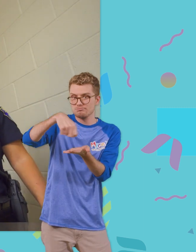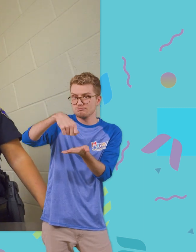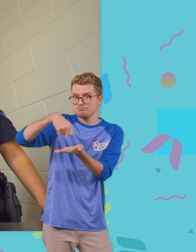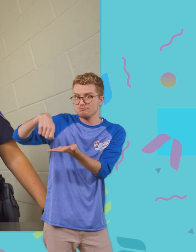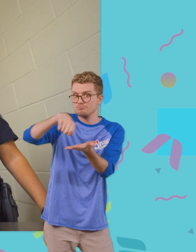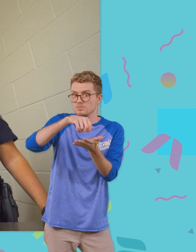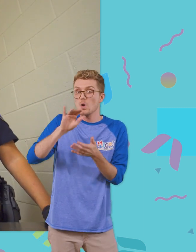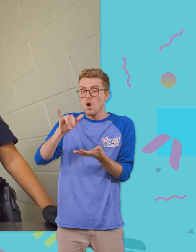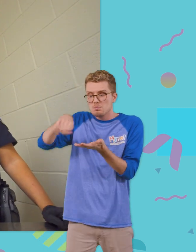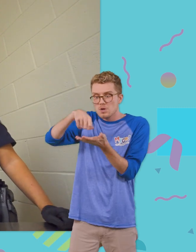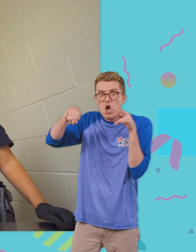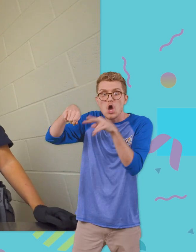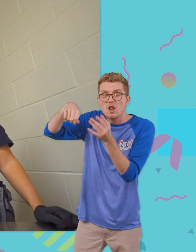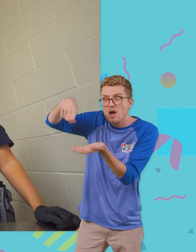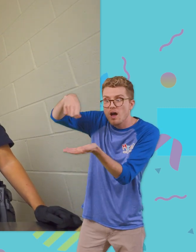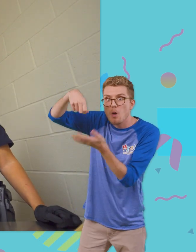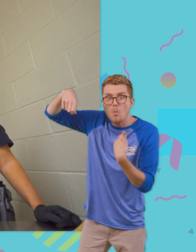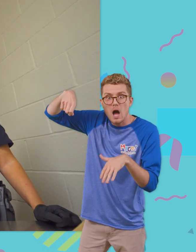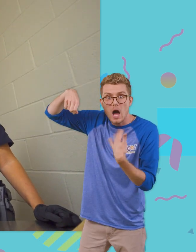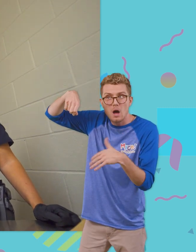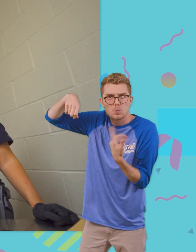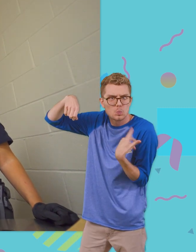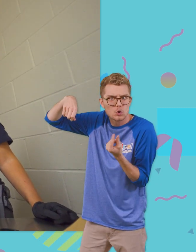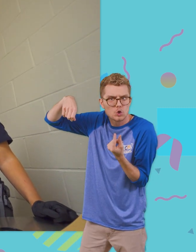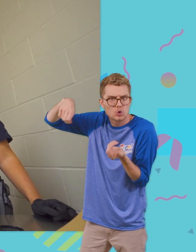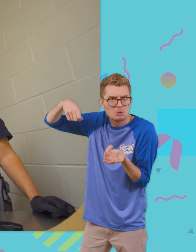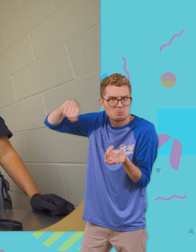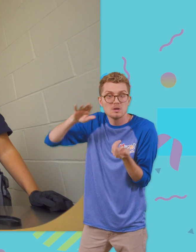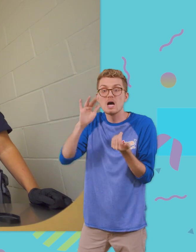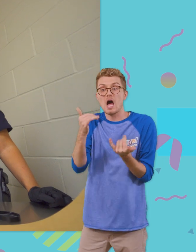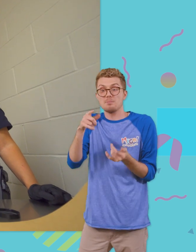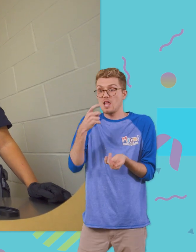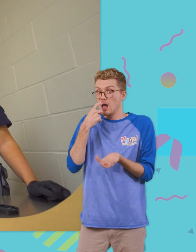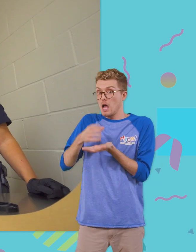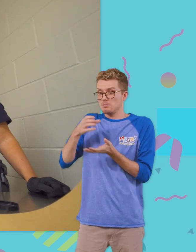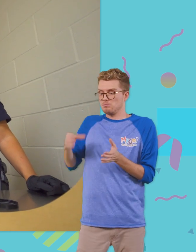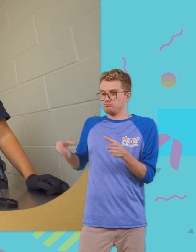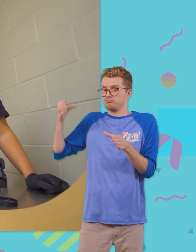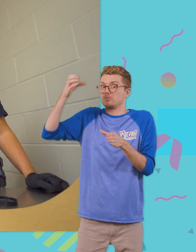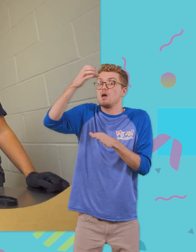brush. Whoa, so now what do I do? So take your glass out of the bag. Okay.